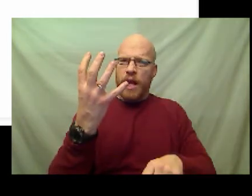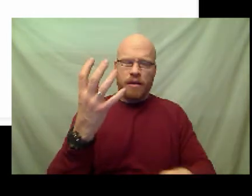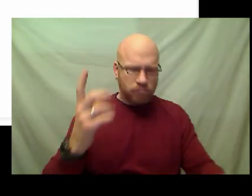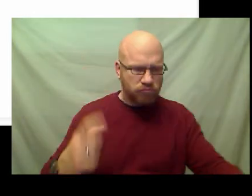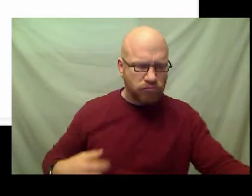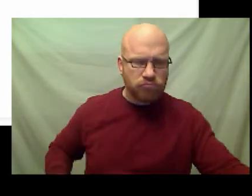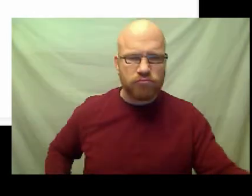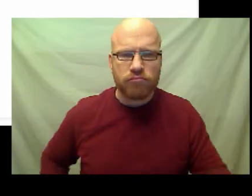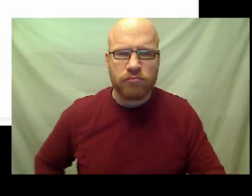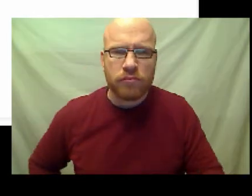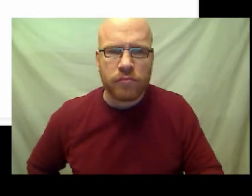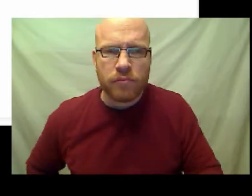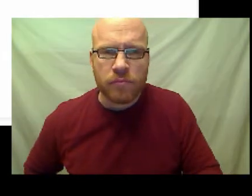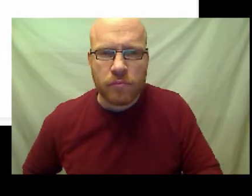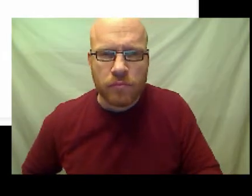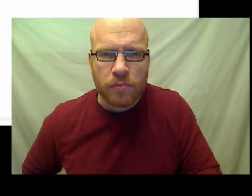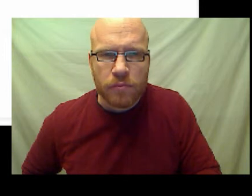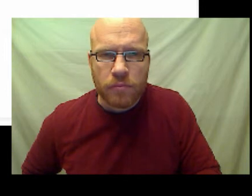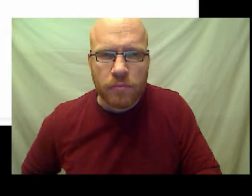as, hold on,